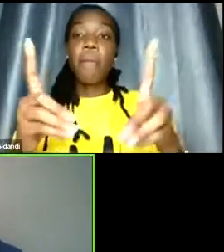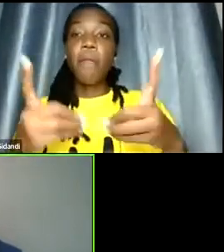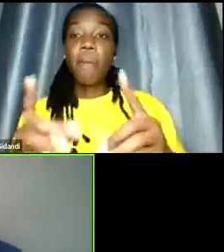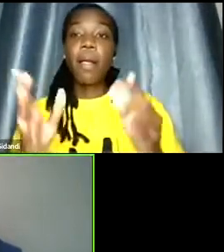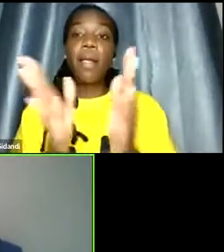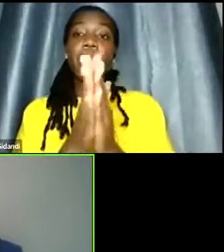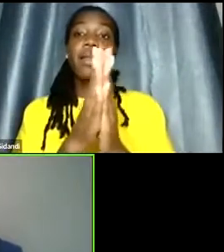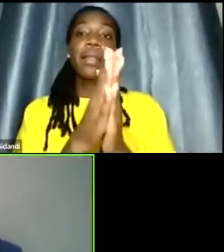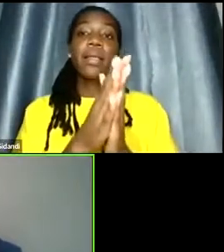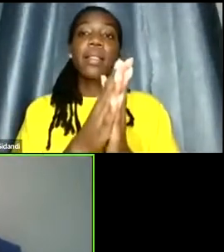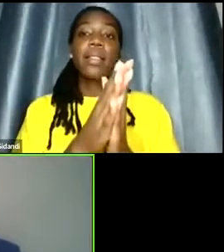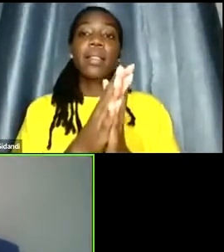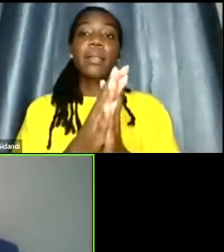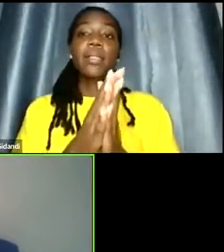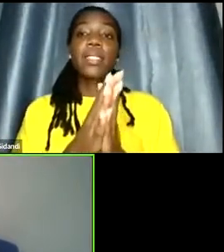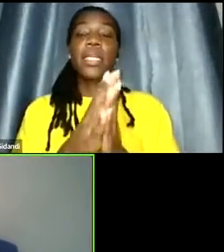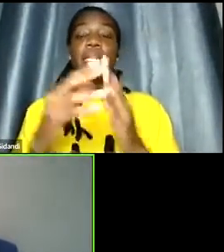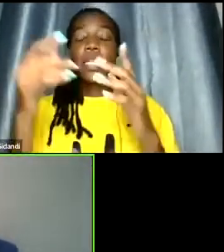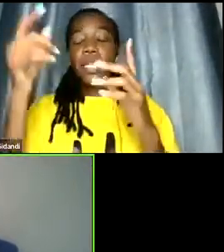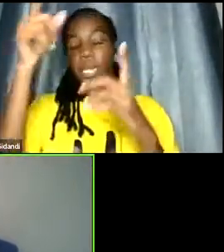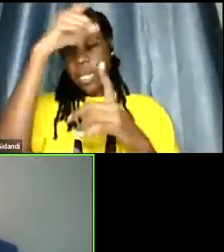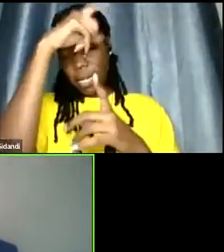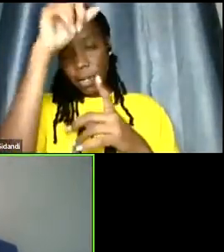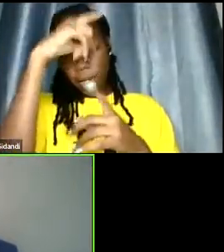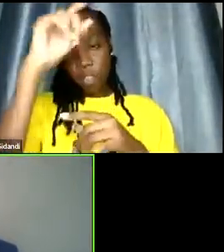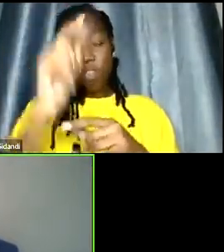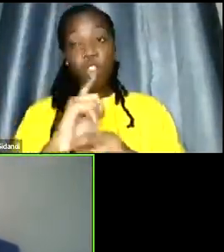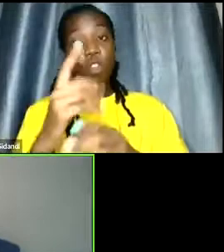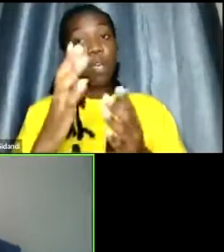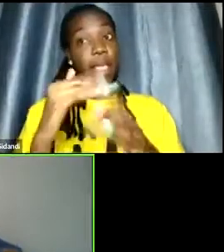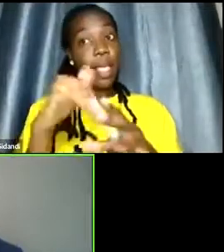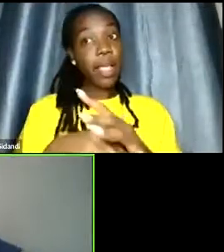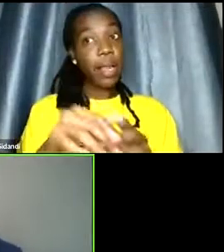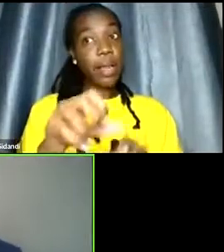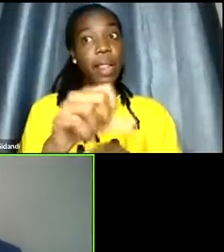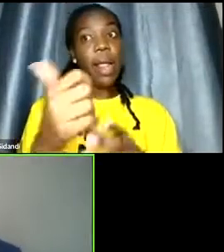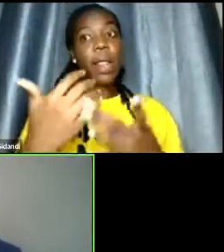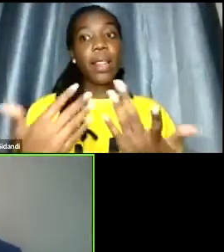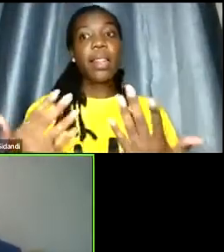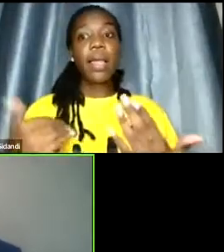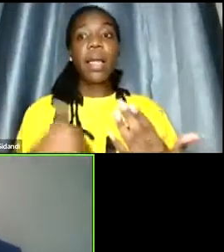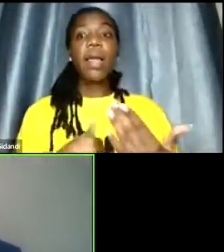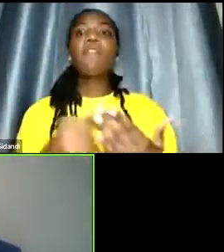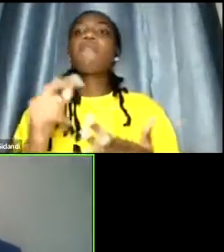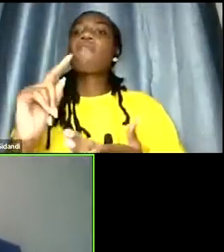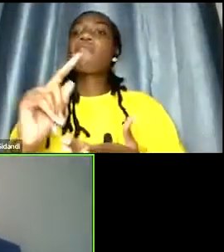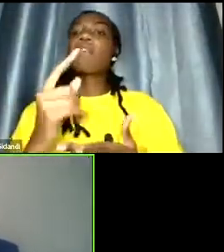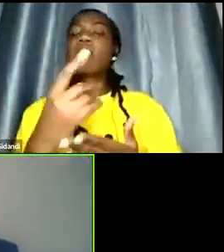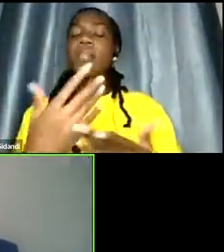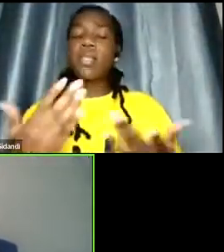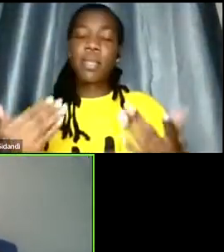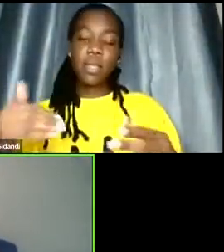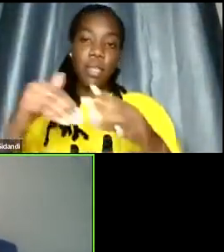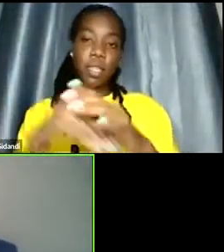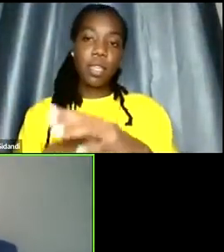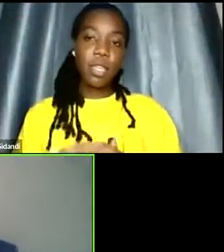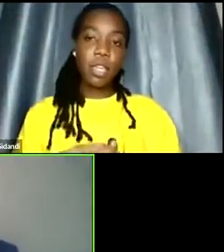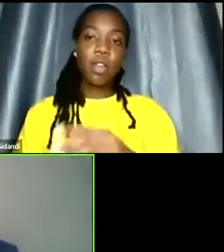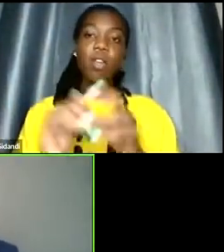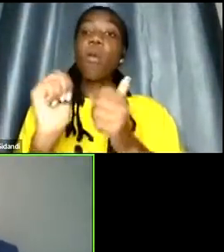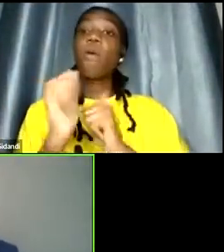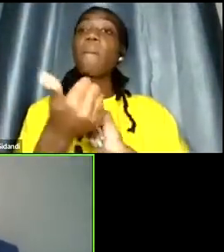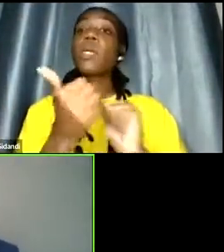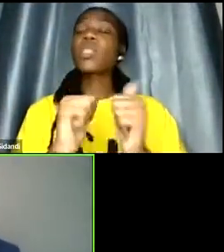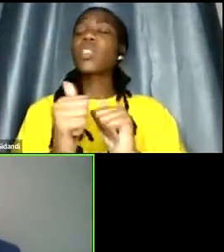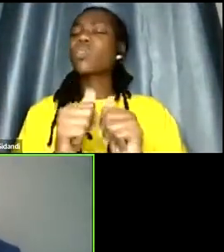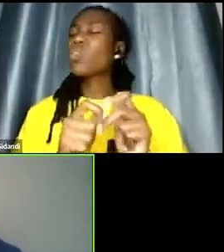talent banks. Now, in some industries, especially in banking and fast-moving consumer goods industries, FMCG, where competition is so